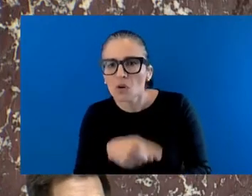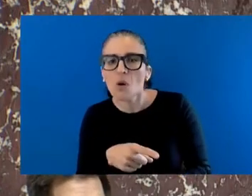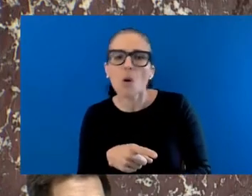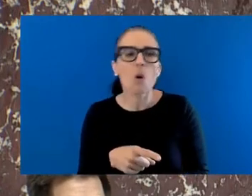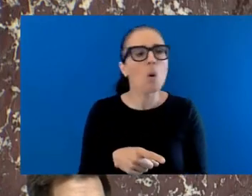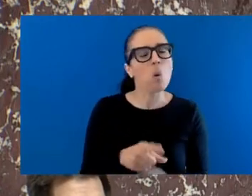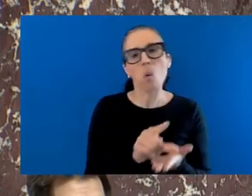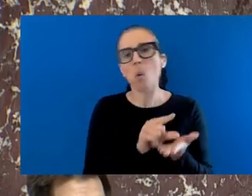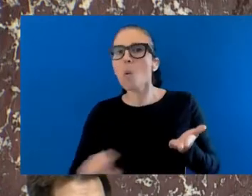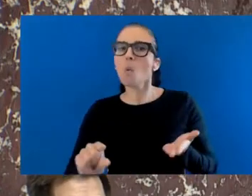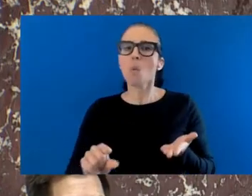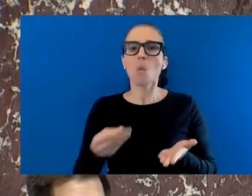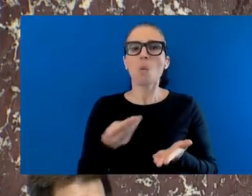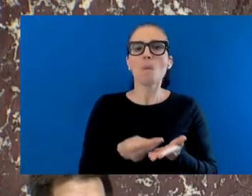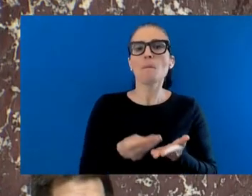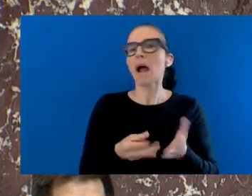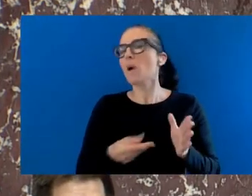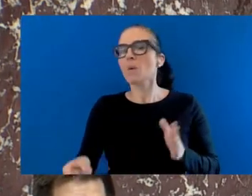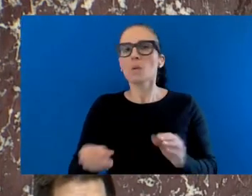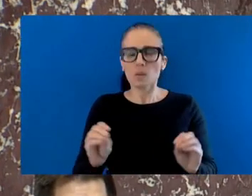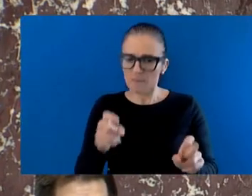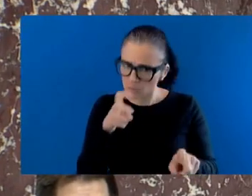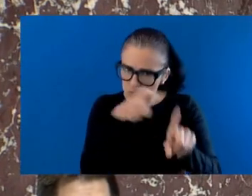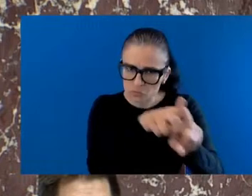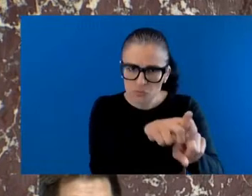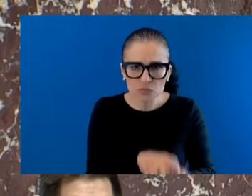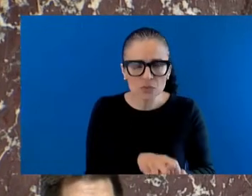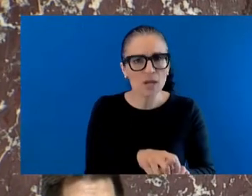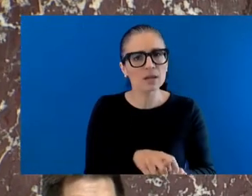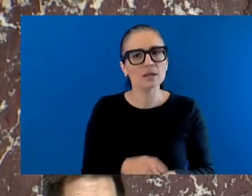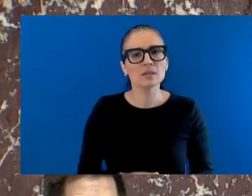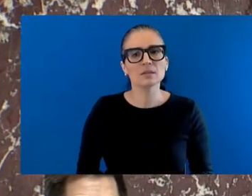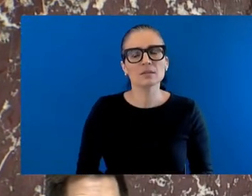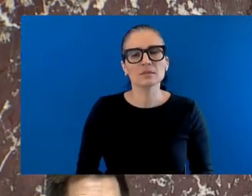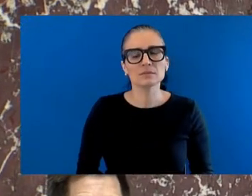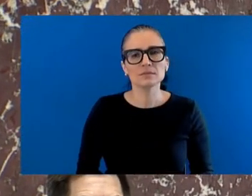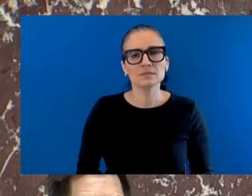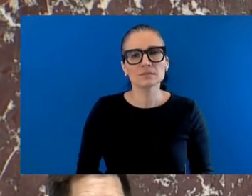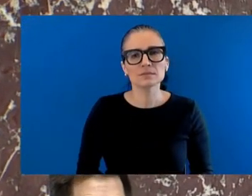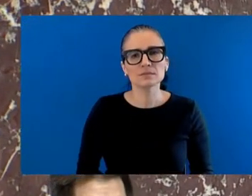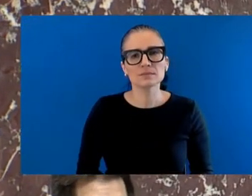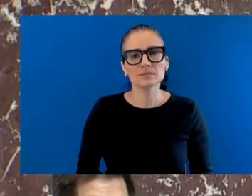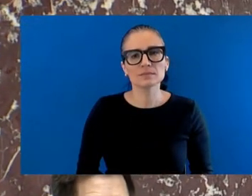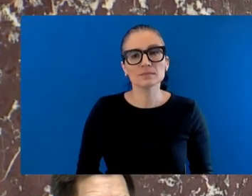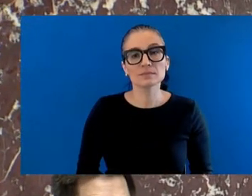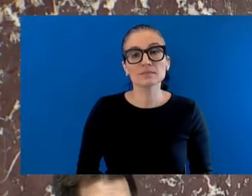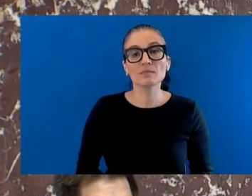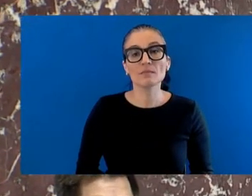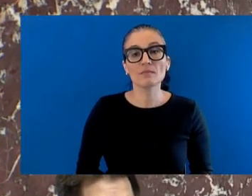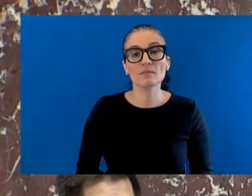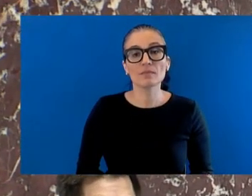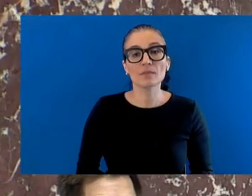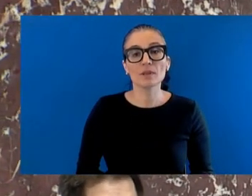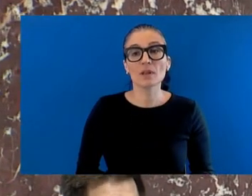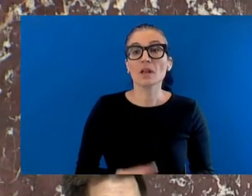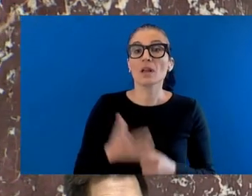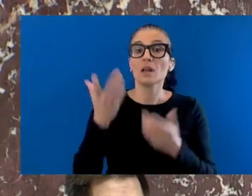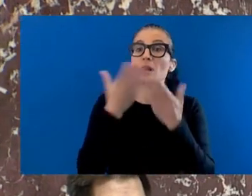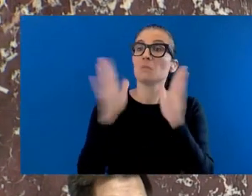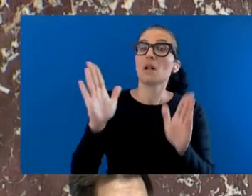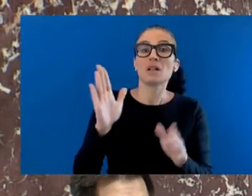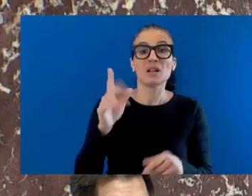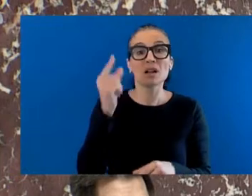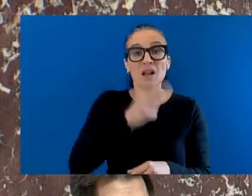on within programs that are being funded by the province of British Columbia and adjudicated by outside parties. And